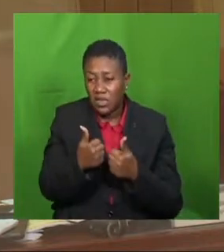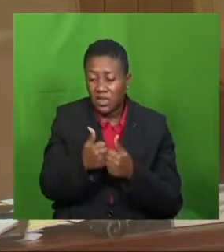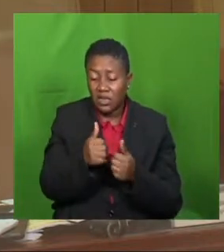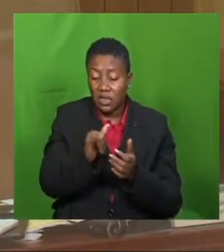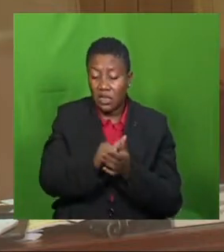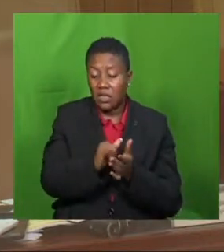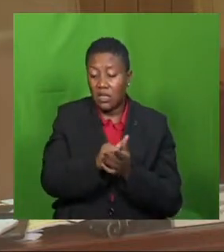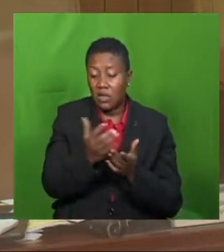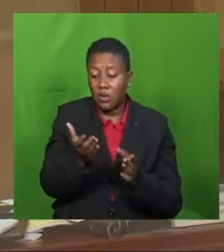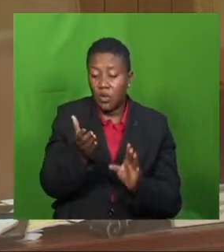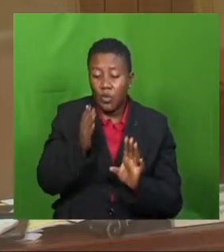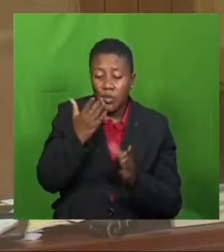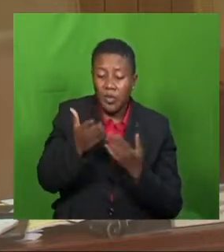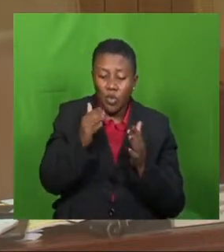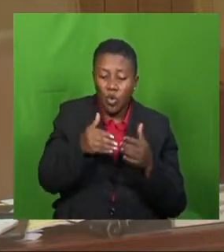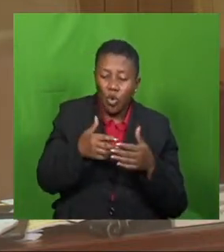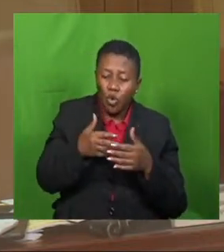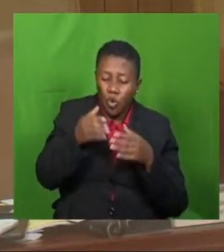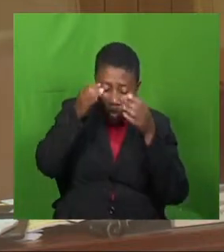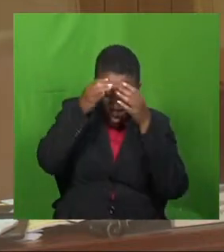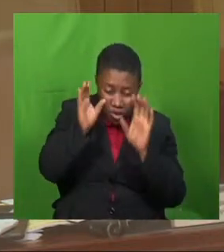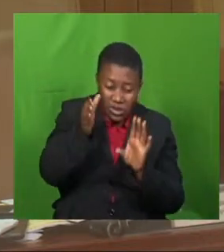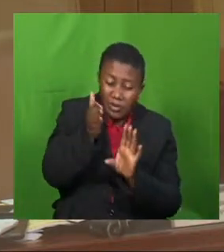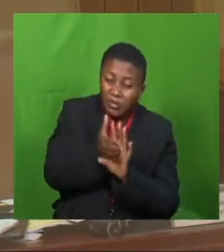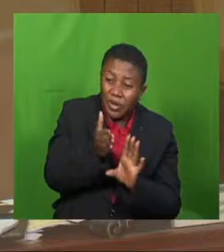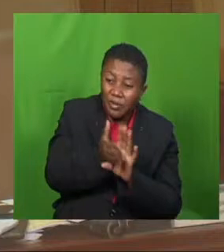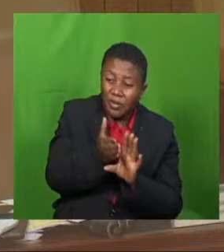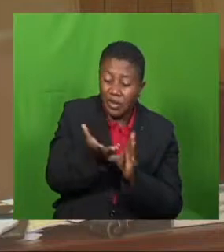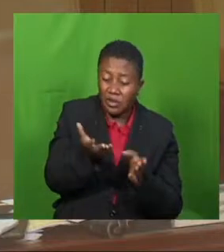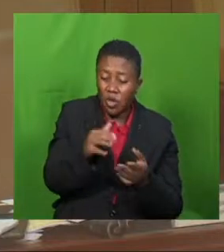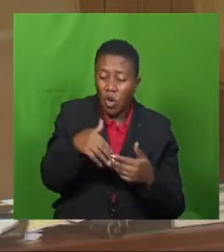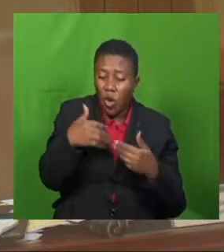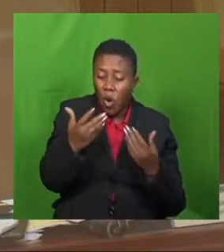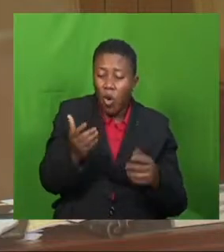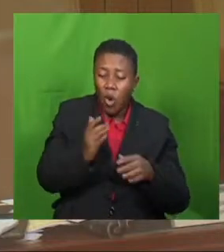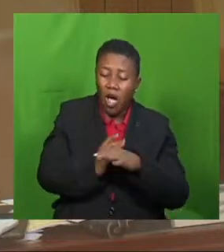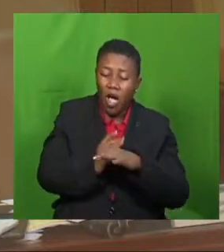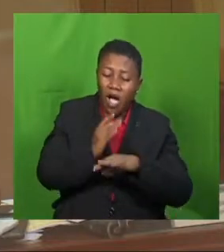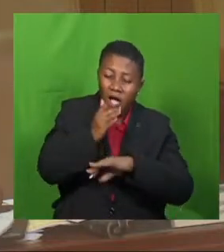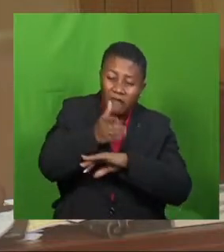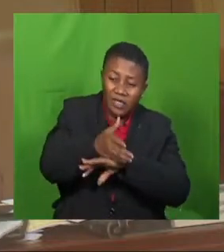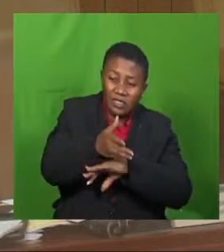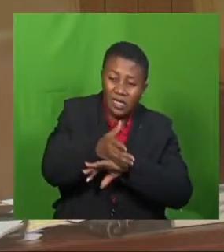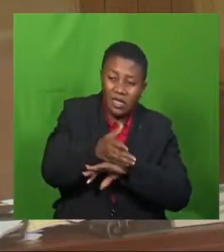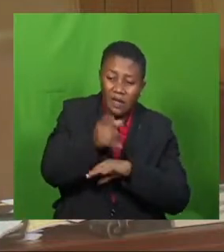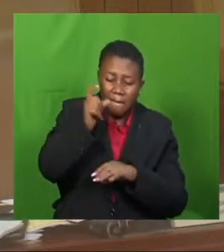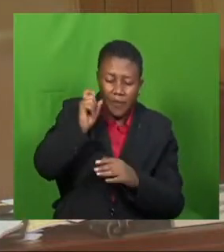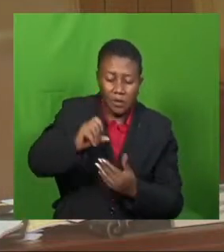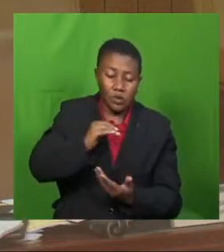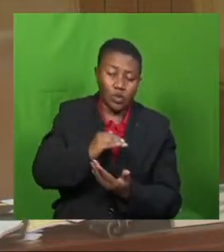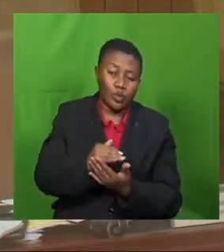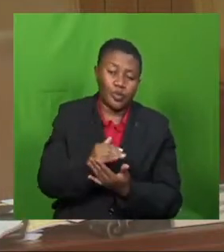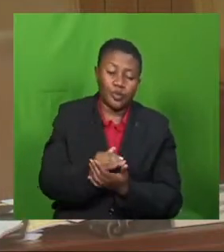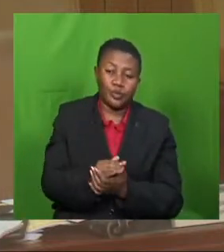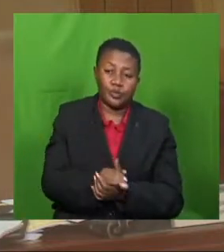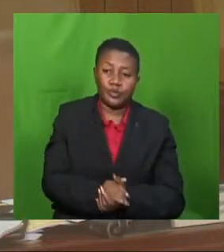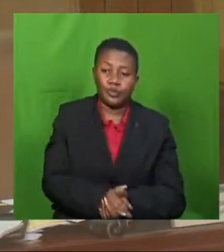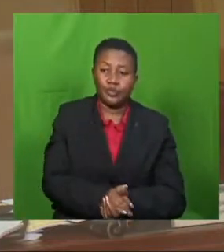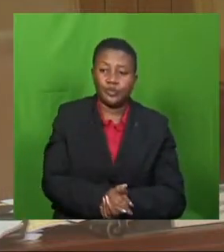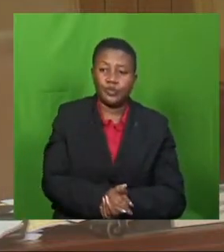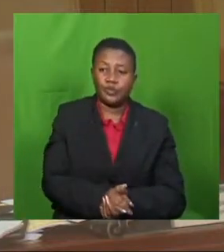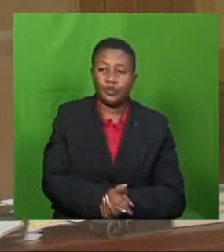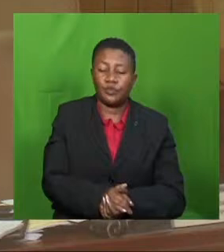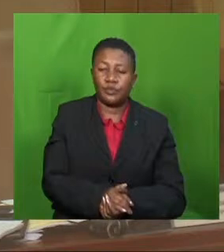impair the progress of AFTA must be eliminated. Mr.